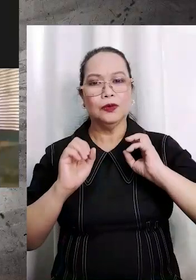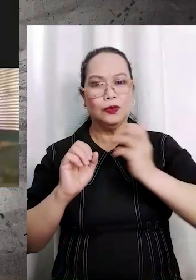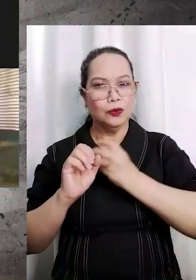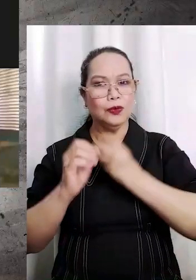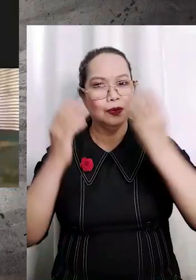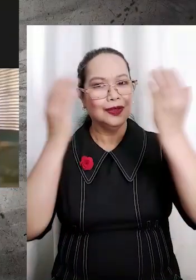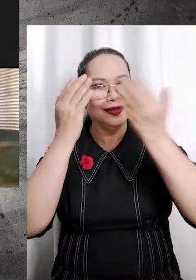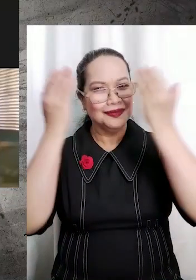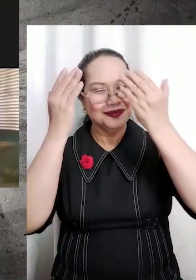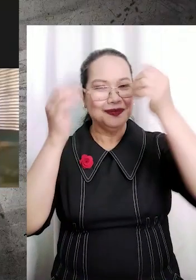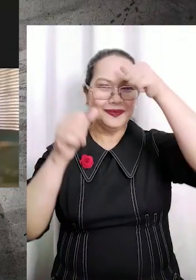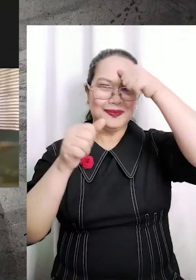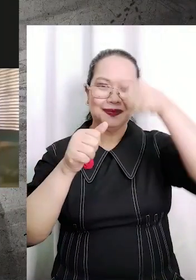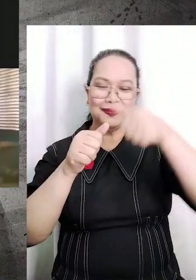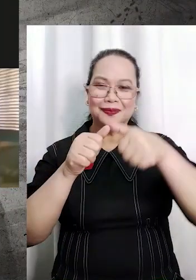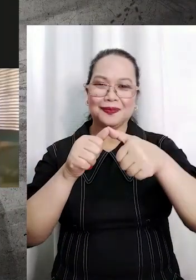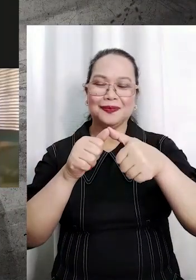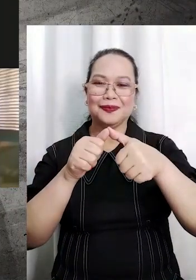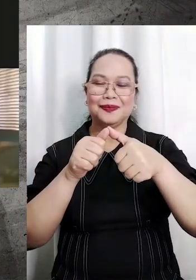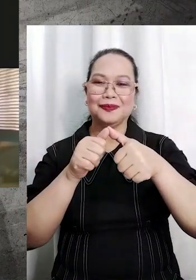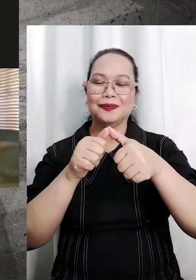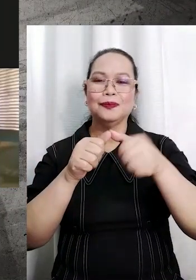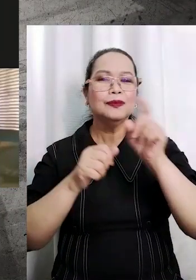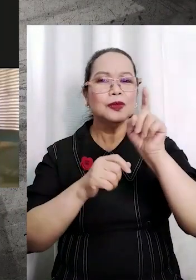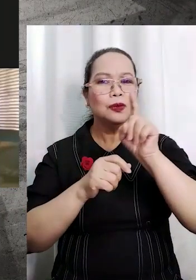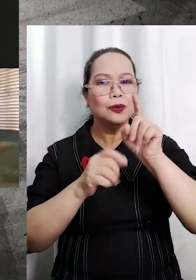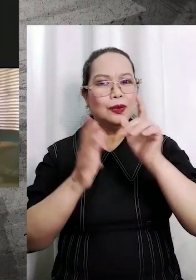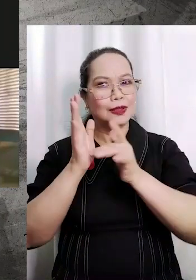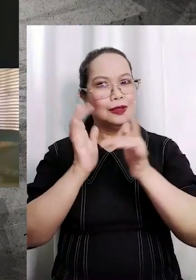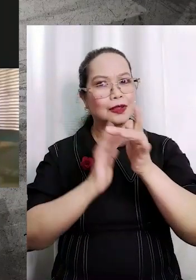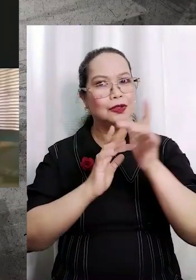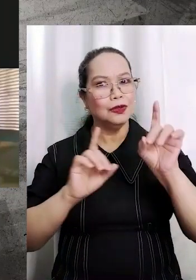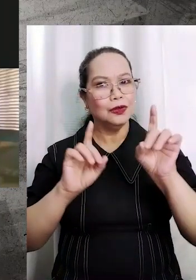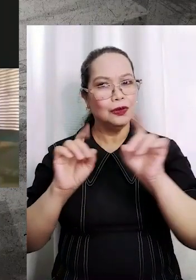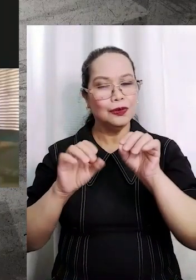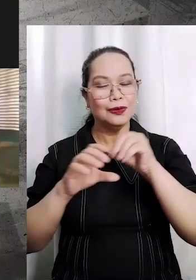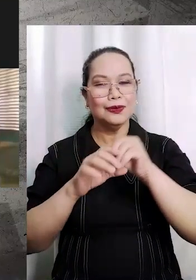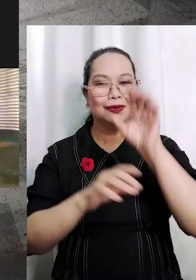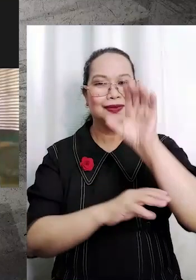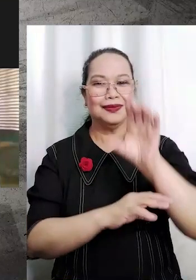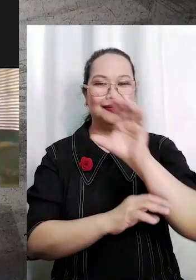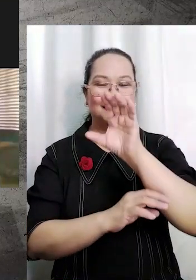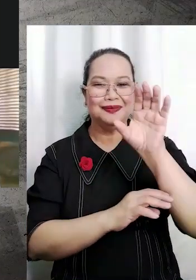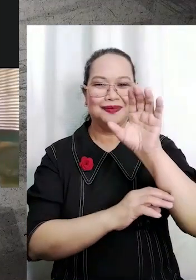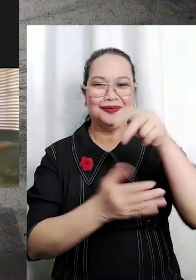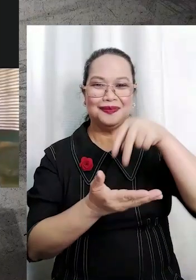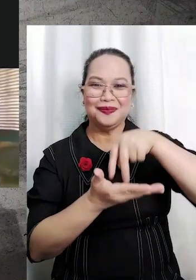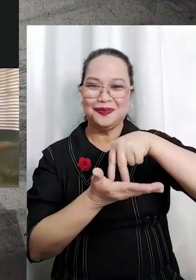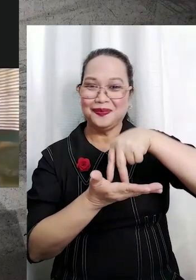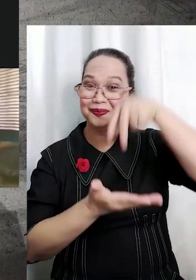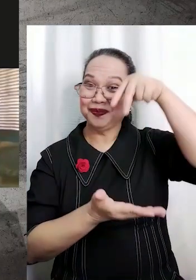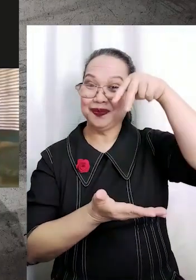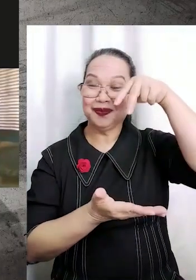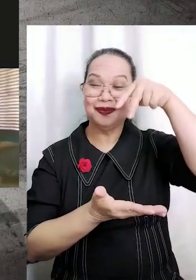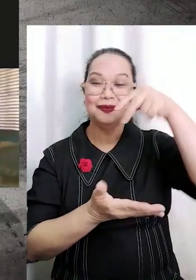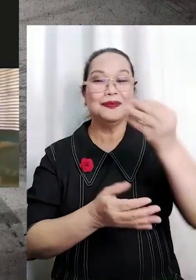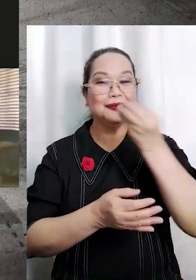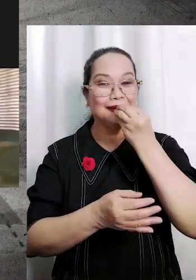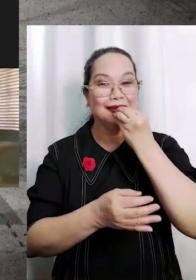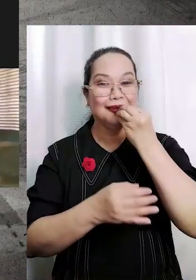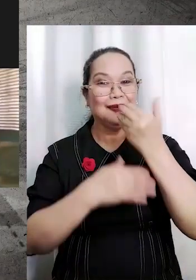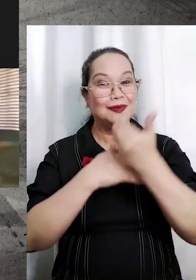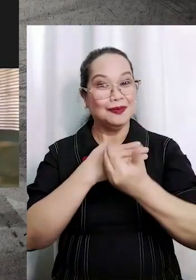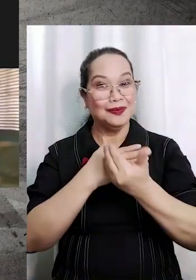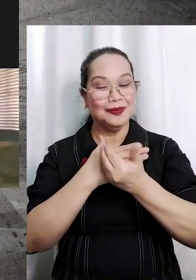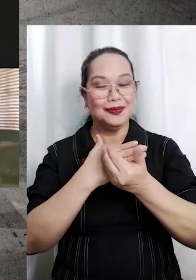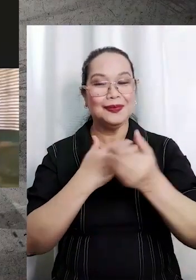us commemorate and celebrate what he has done on the cross and his resurrection by